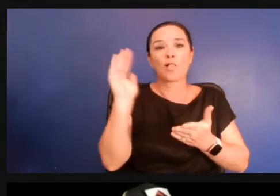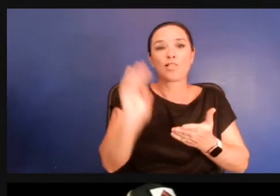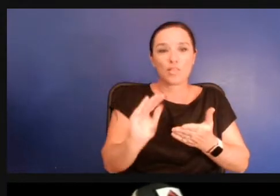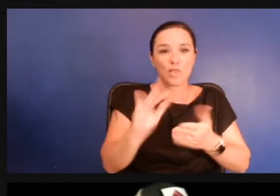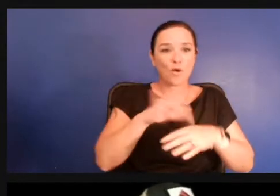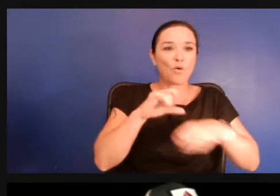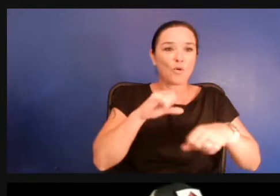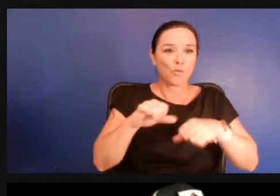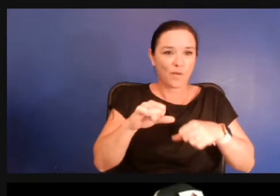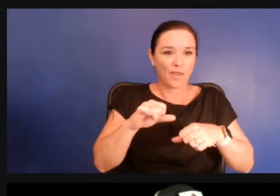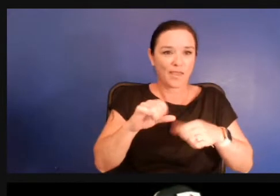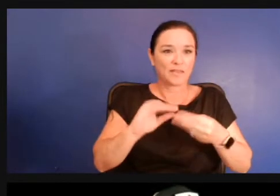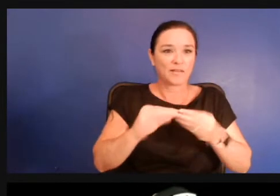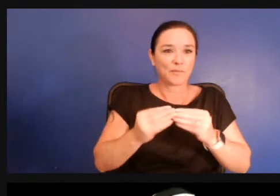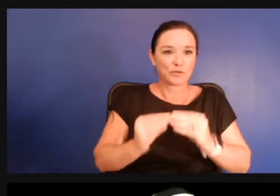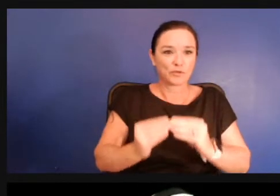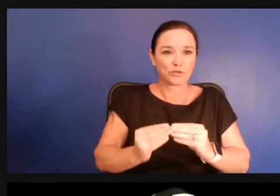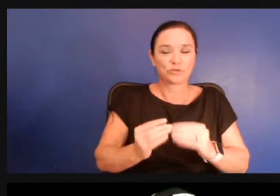zones as well.